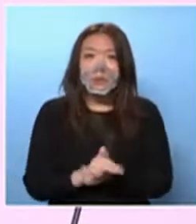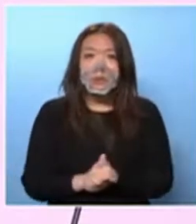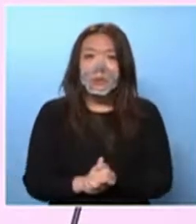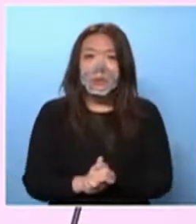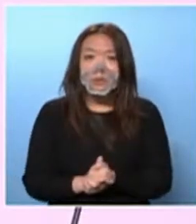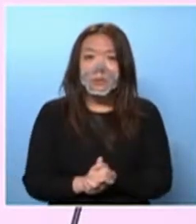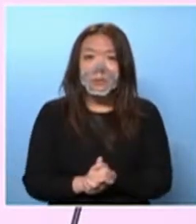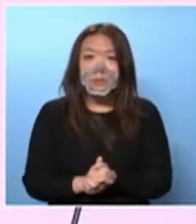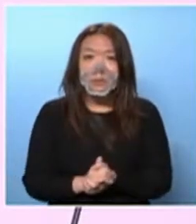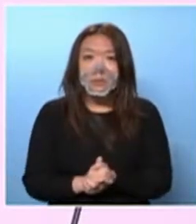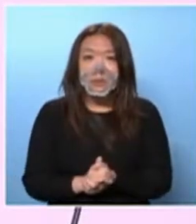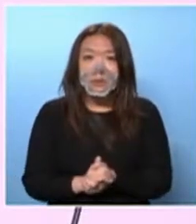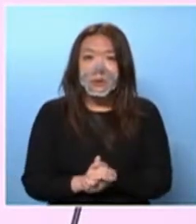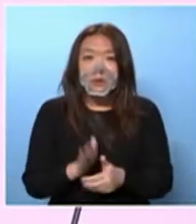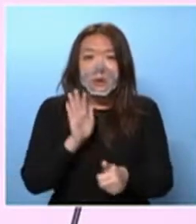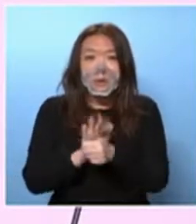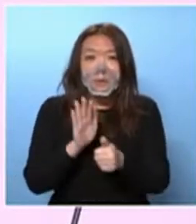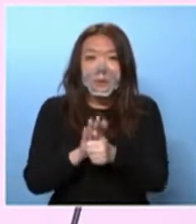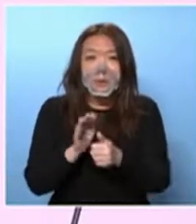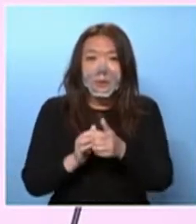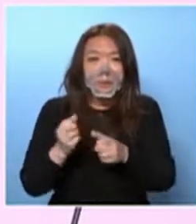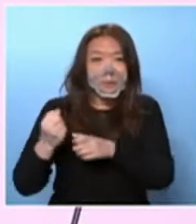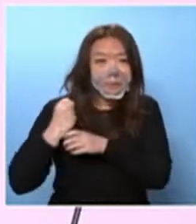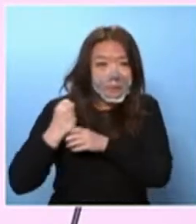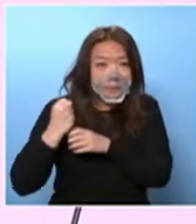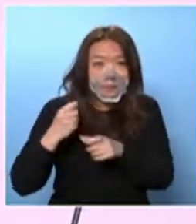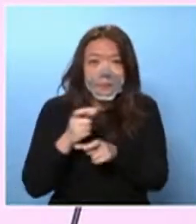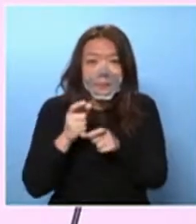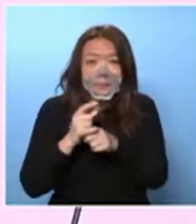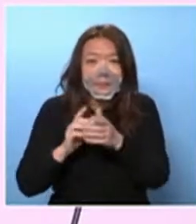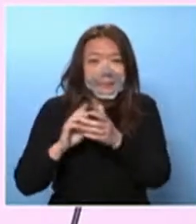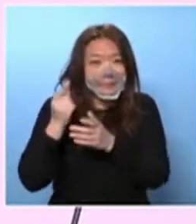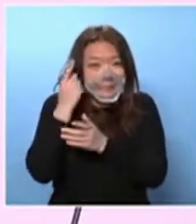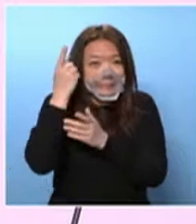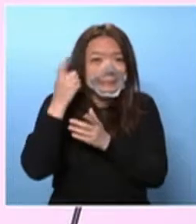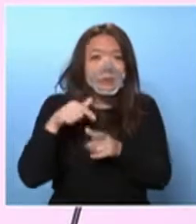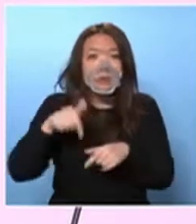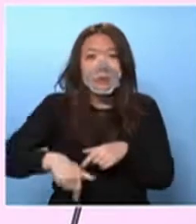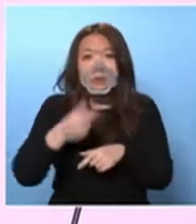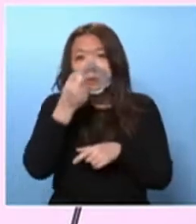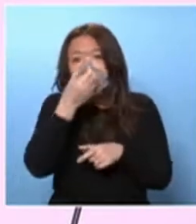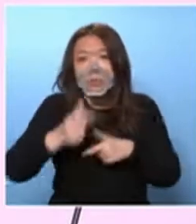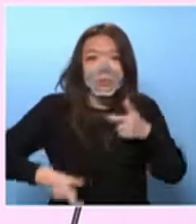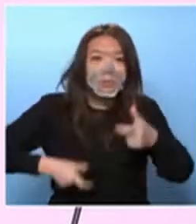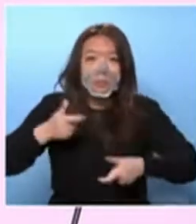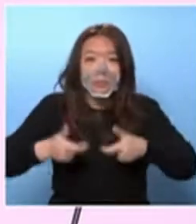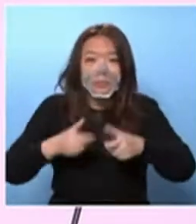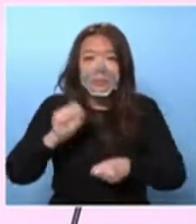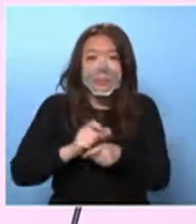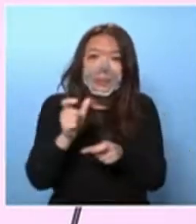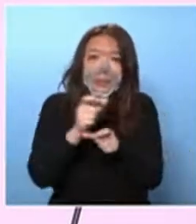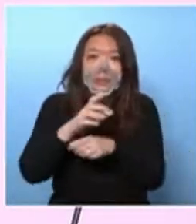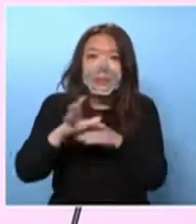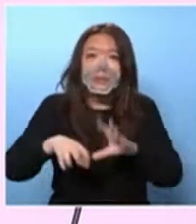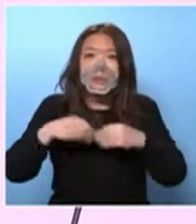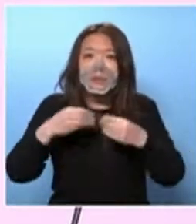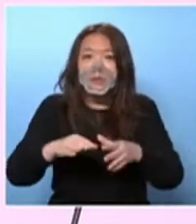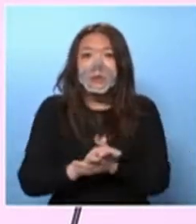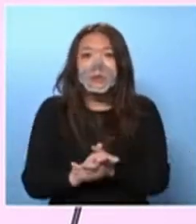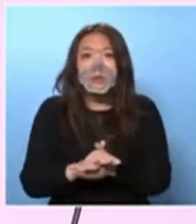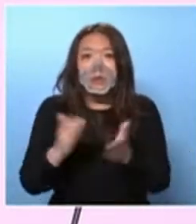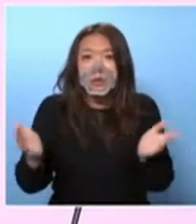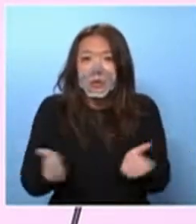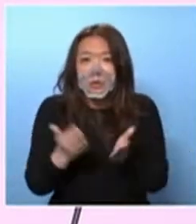of various parties, the scheme was effective in boosting the market sentiment, stimulating local consumption, and speeding up